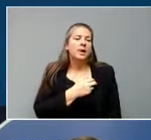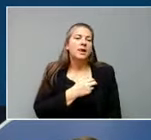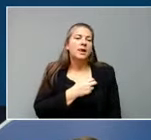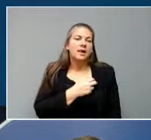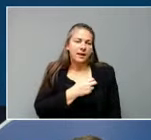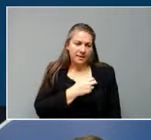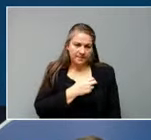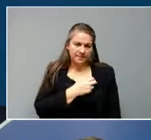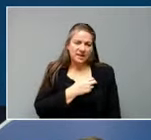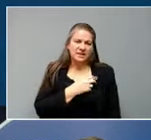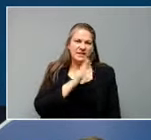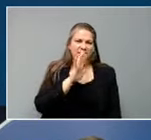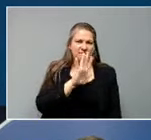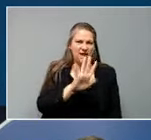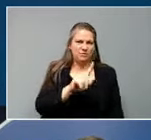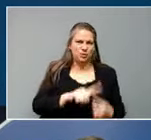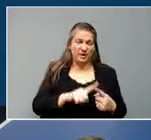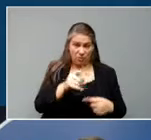11-year-old, picture them,